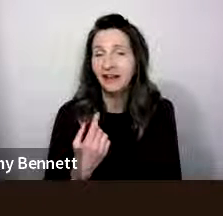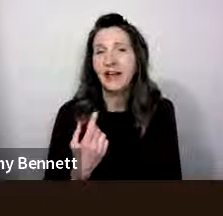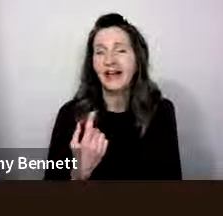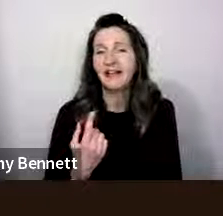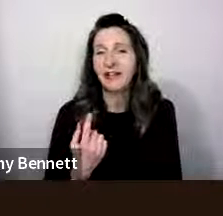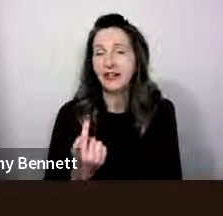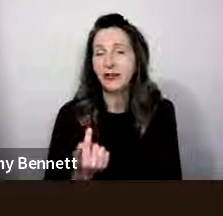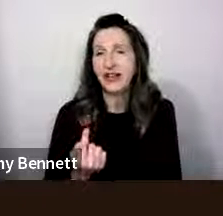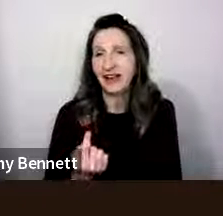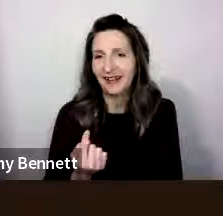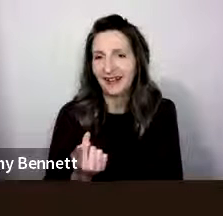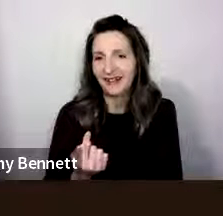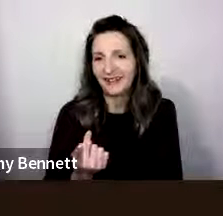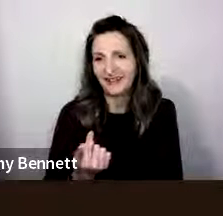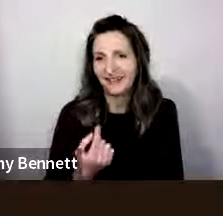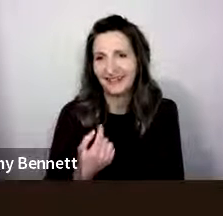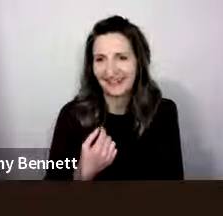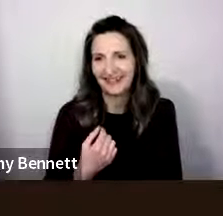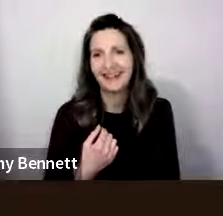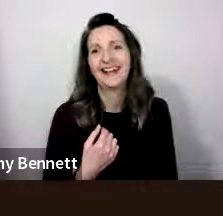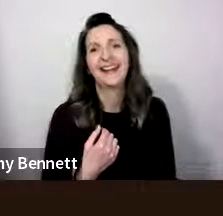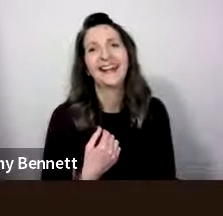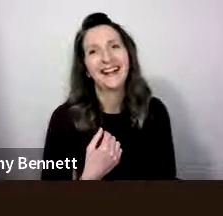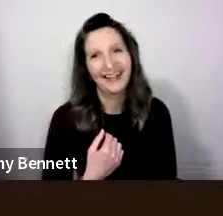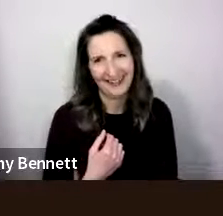eating, and then Tuesday.